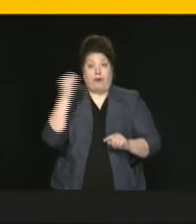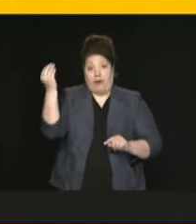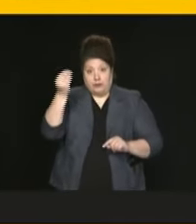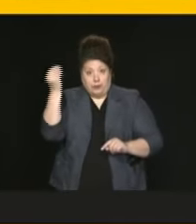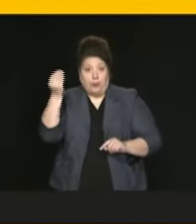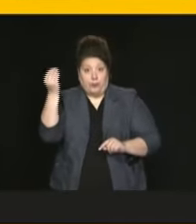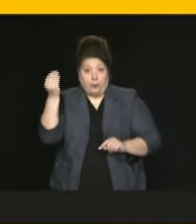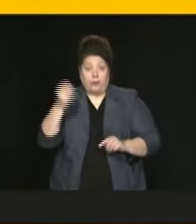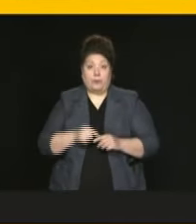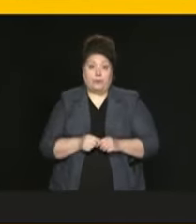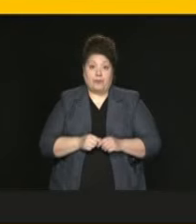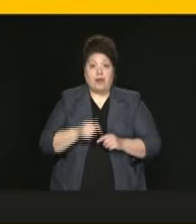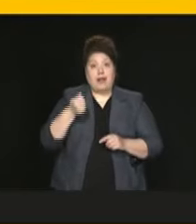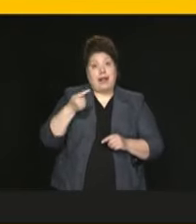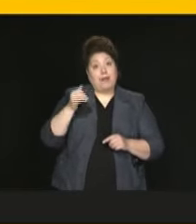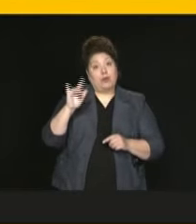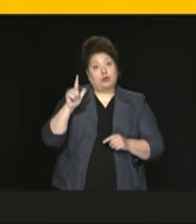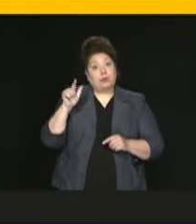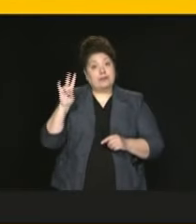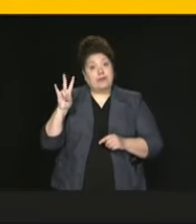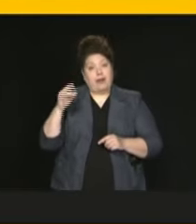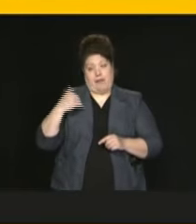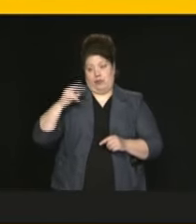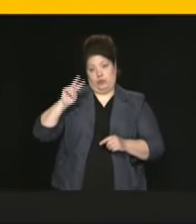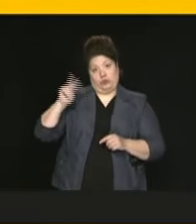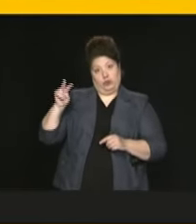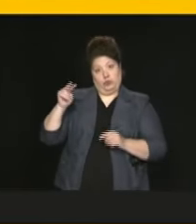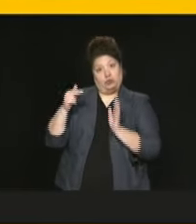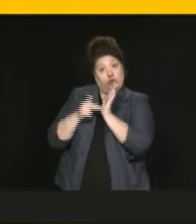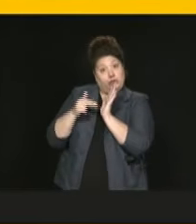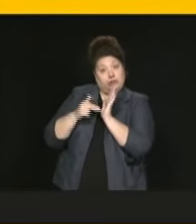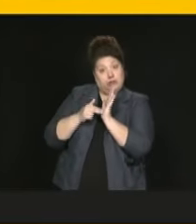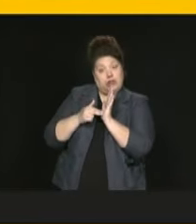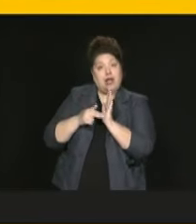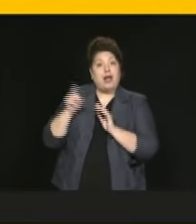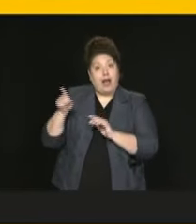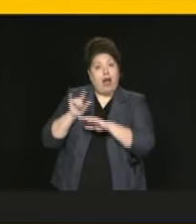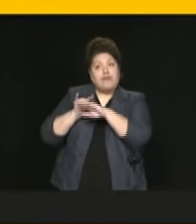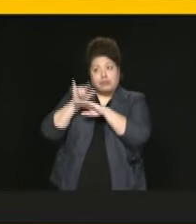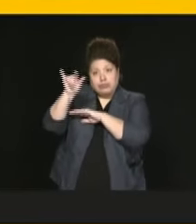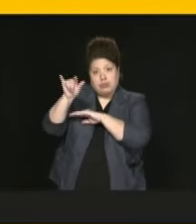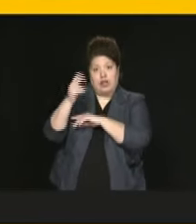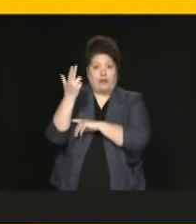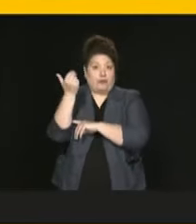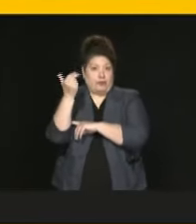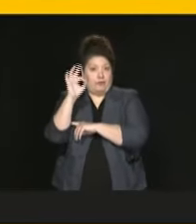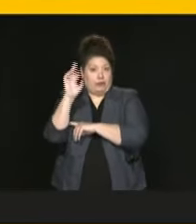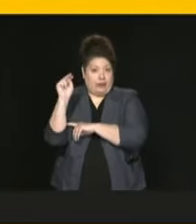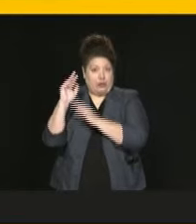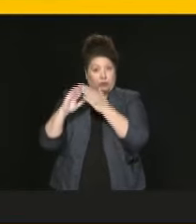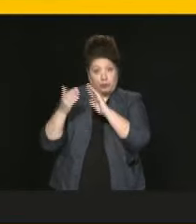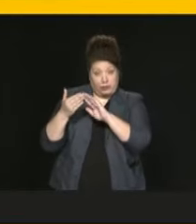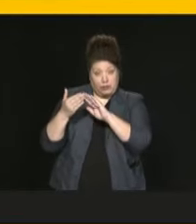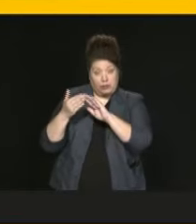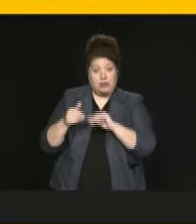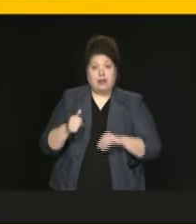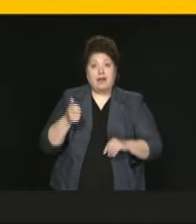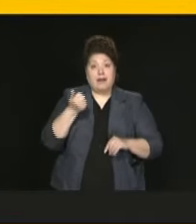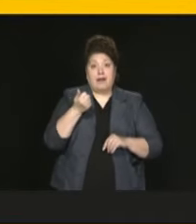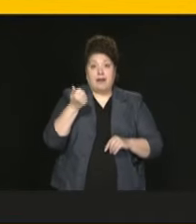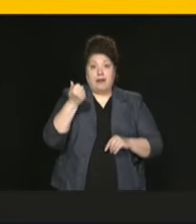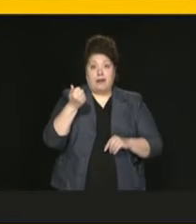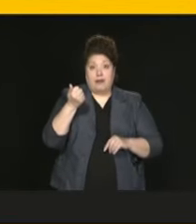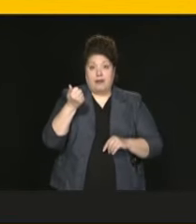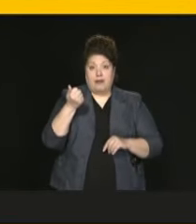another 22 nursing professionals were flown to 13 First Nations communities, and 18 left the communities on their return charter flights.